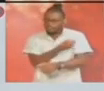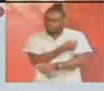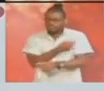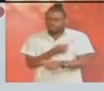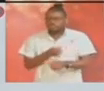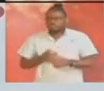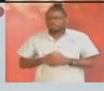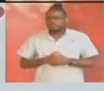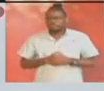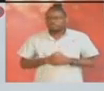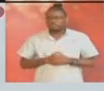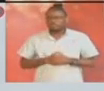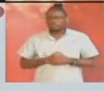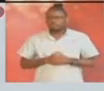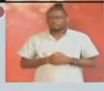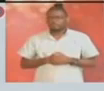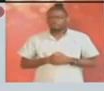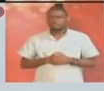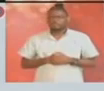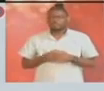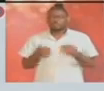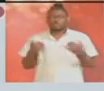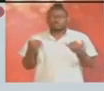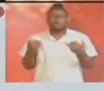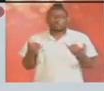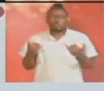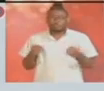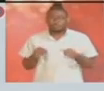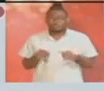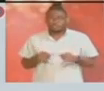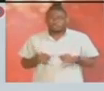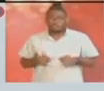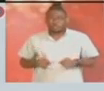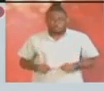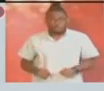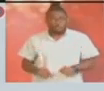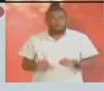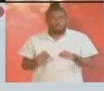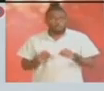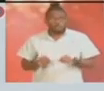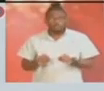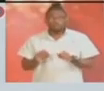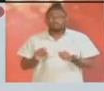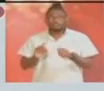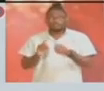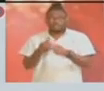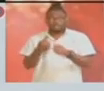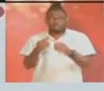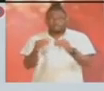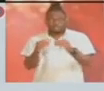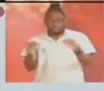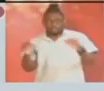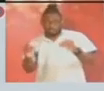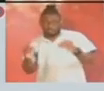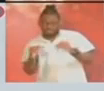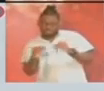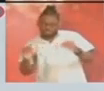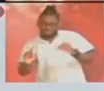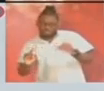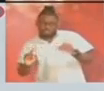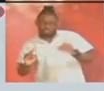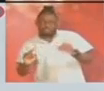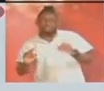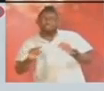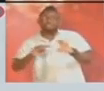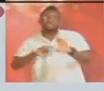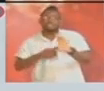As we deepen into phase 1, we are now in a position to start in a small scale